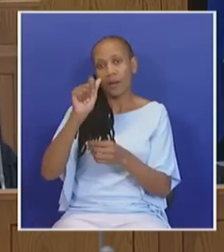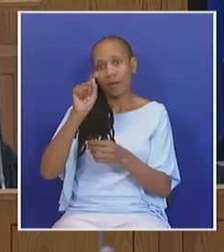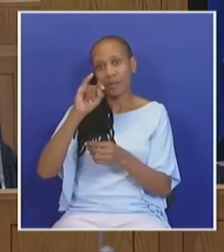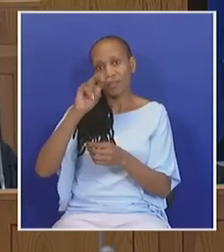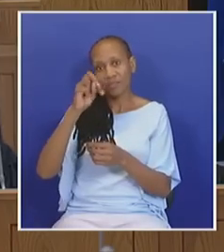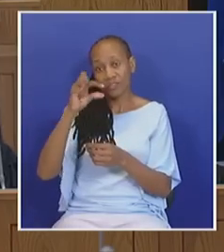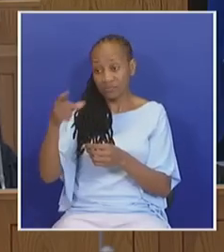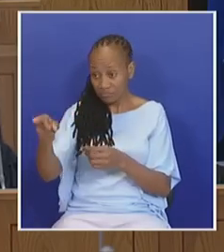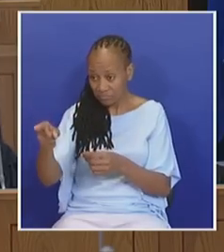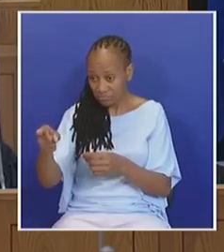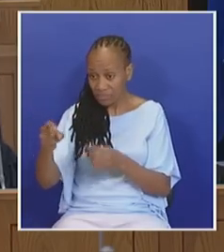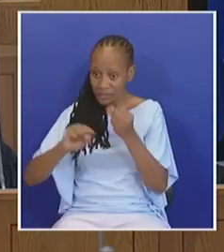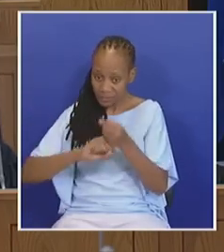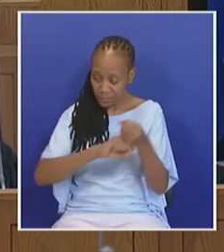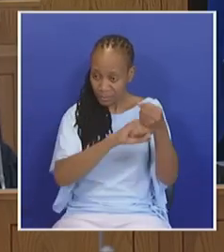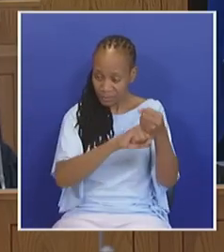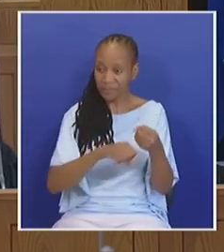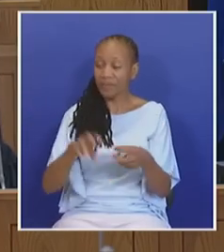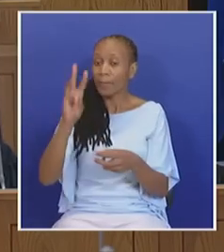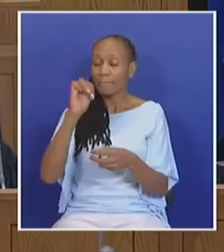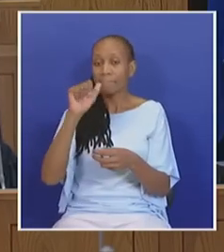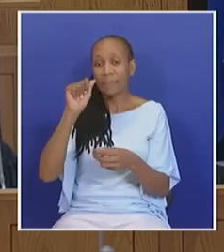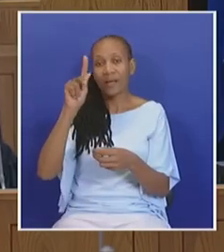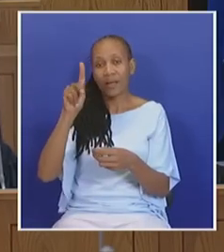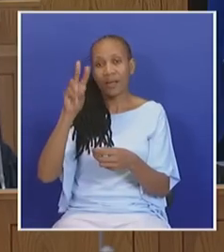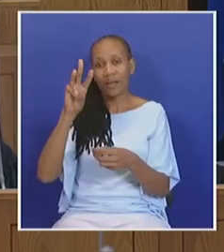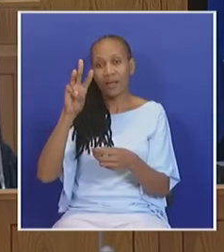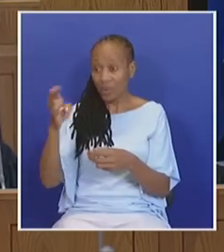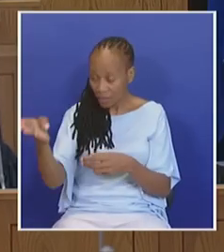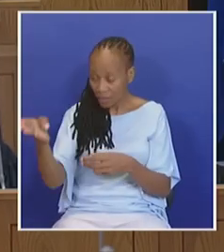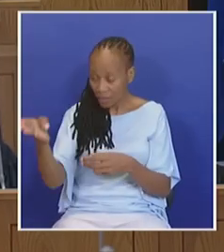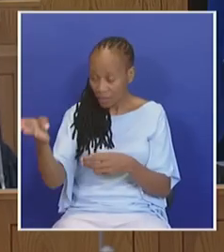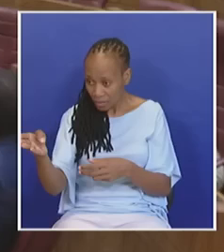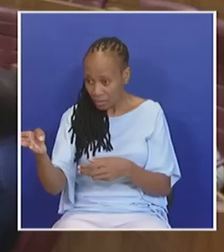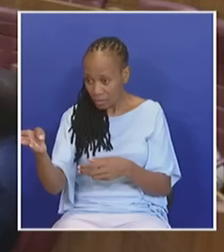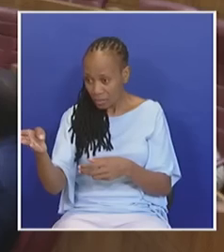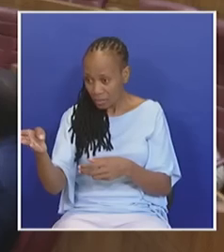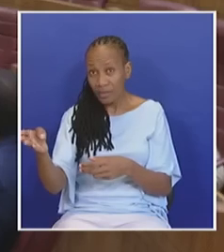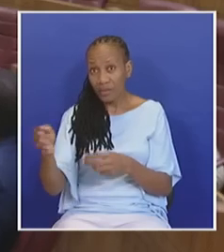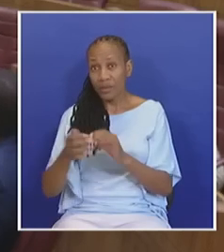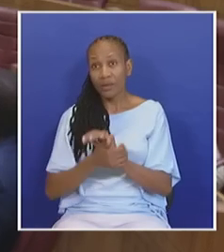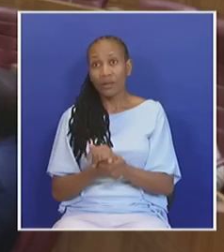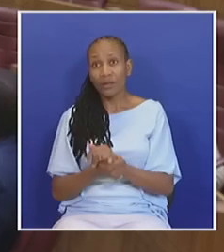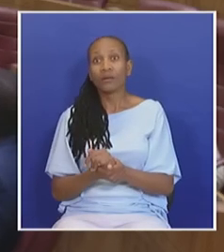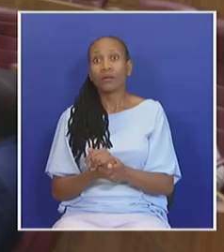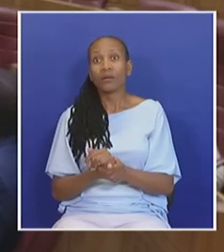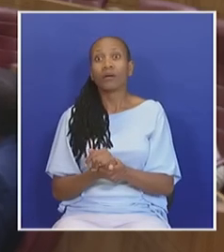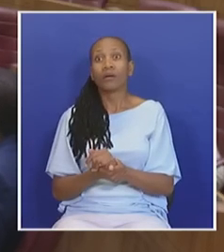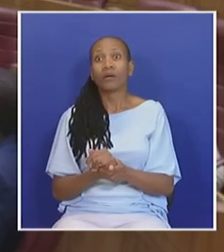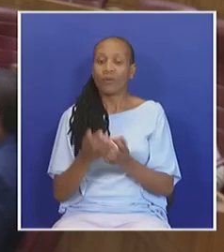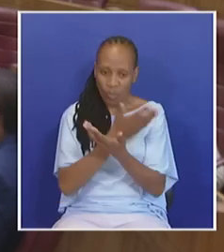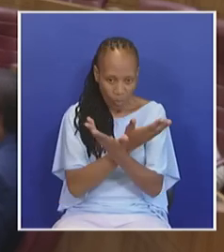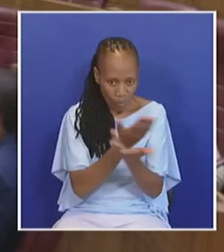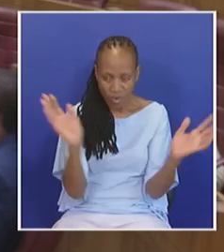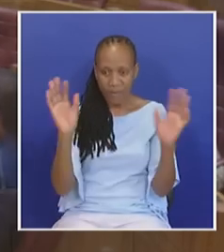In favor? Honorable Makwe? In favor, Chairperson. Okay. All members have